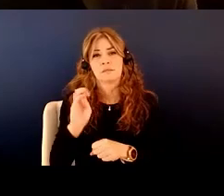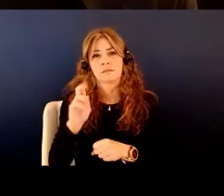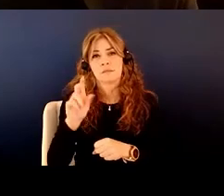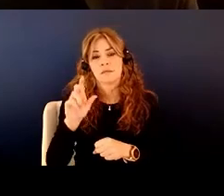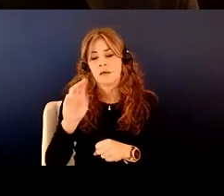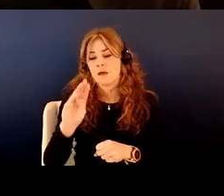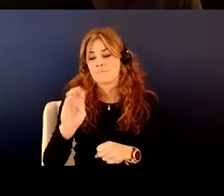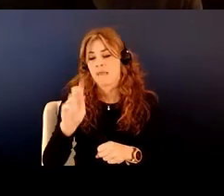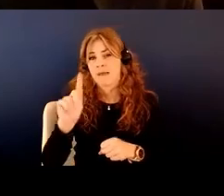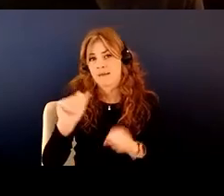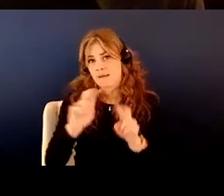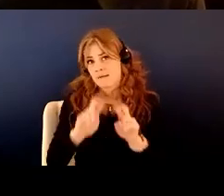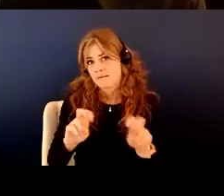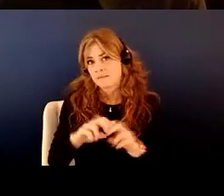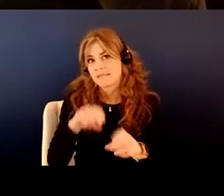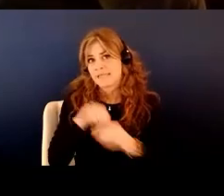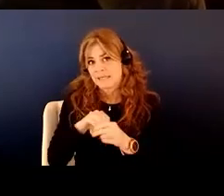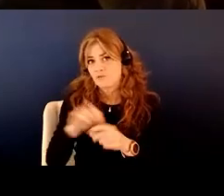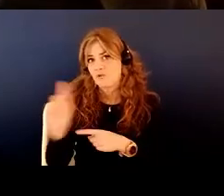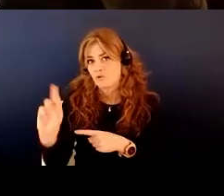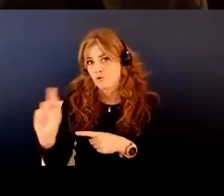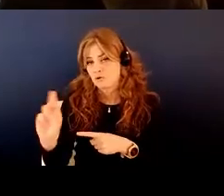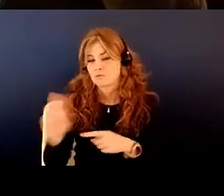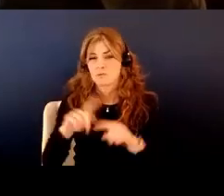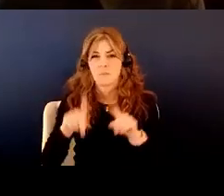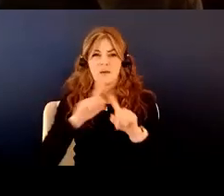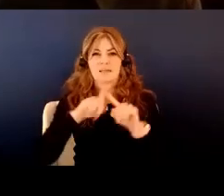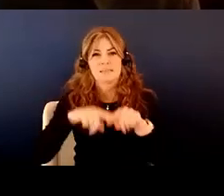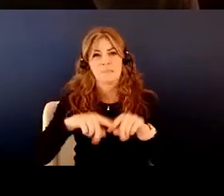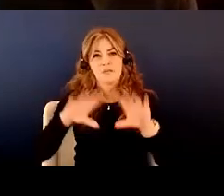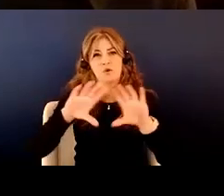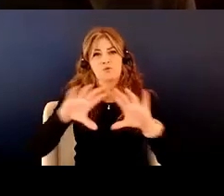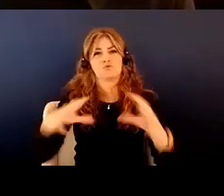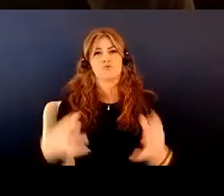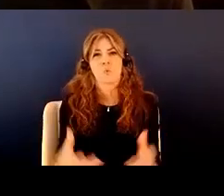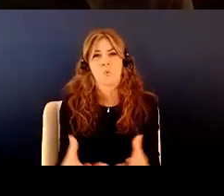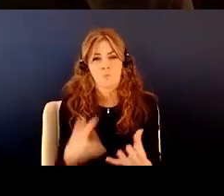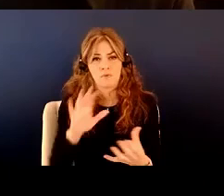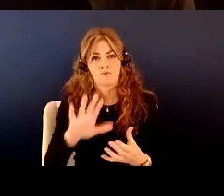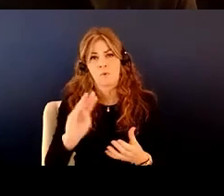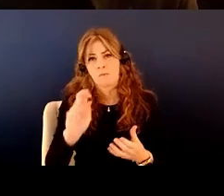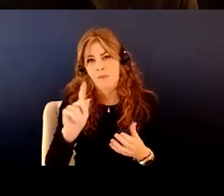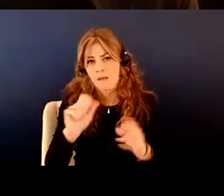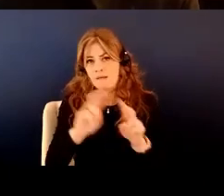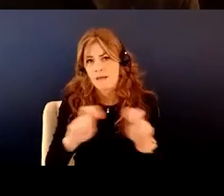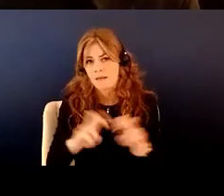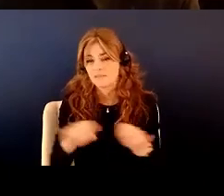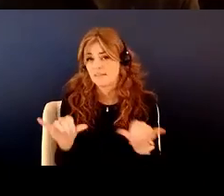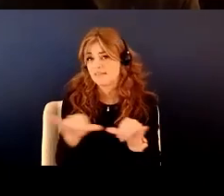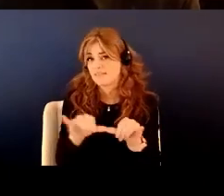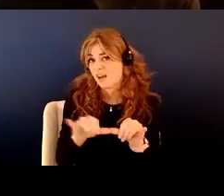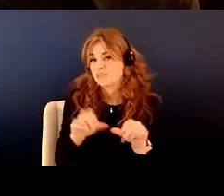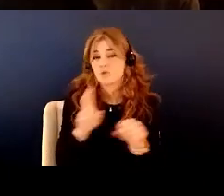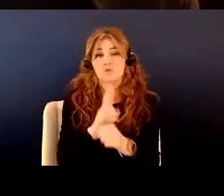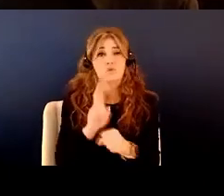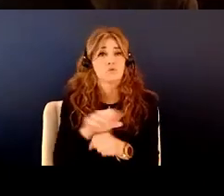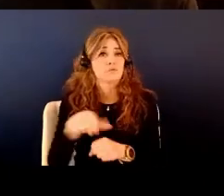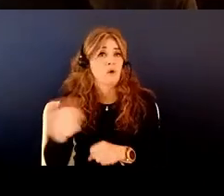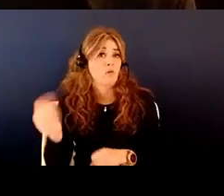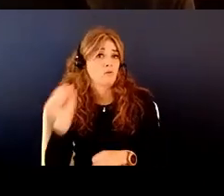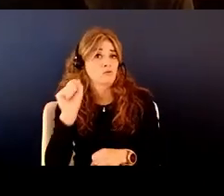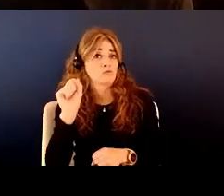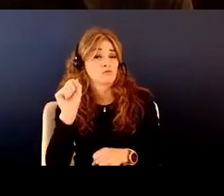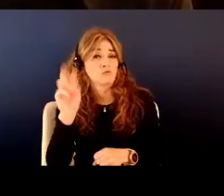models in R, but certainly depending on the scope of the meta-analysis, the size, you can use other software that are